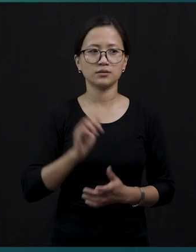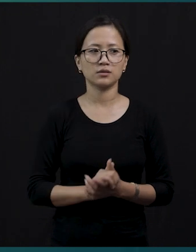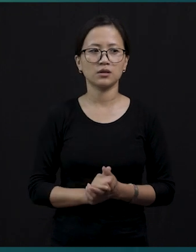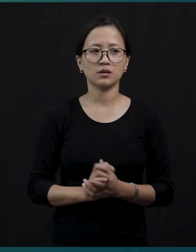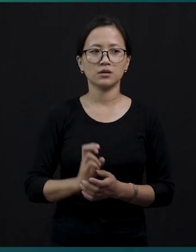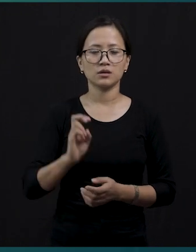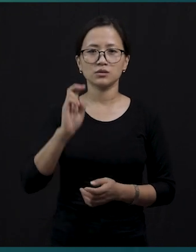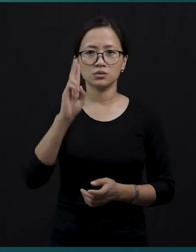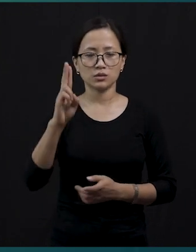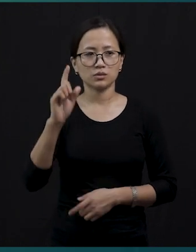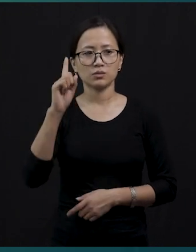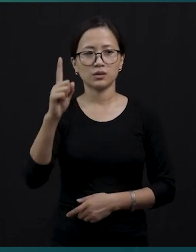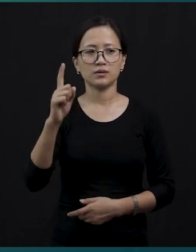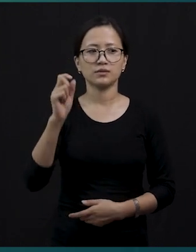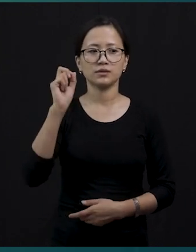2,128. Another is